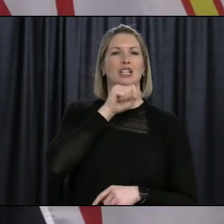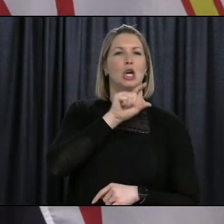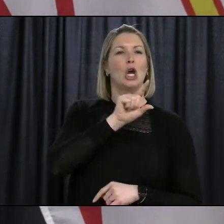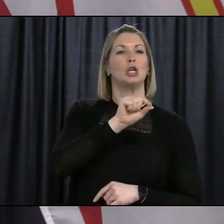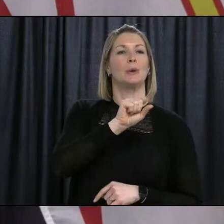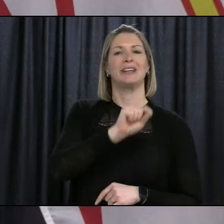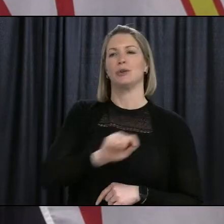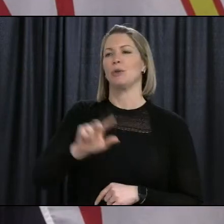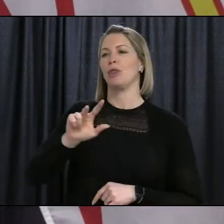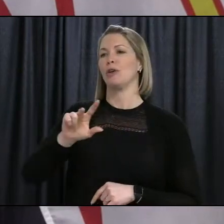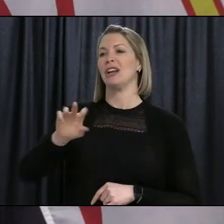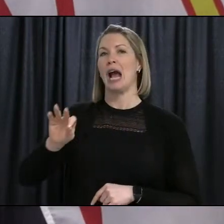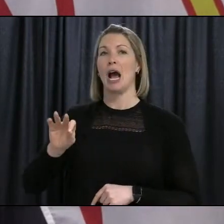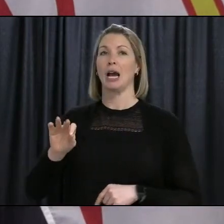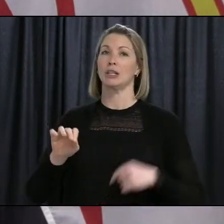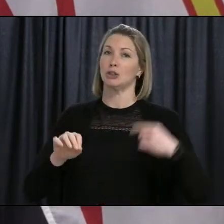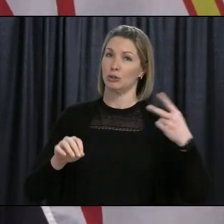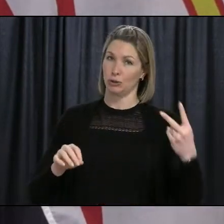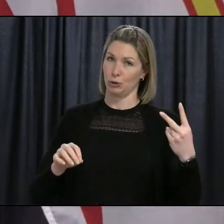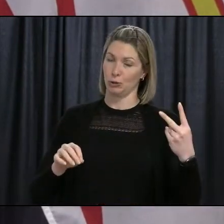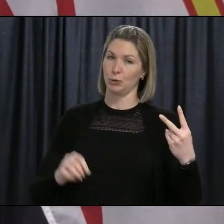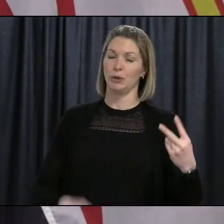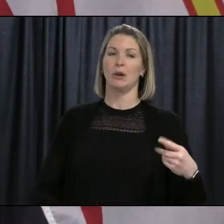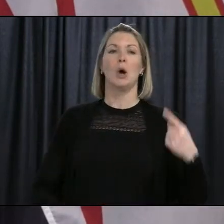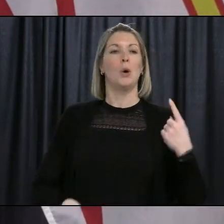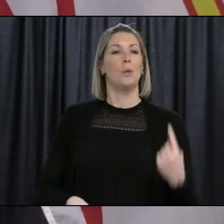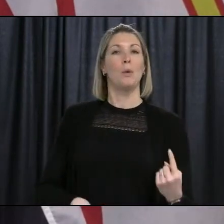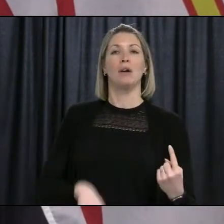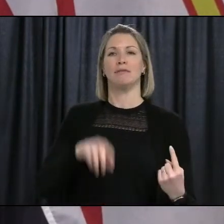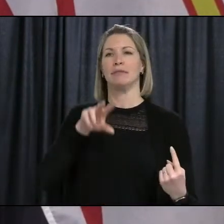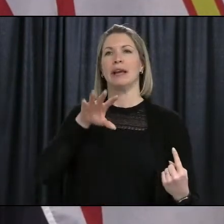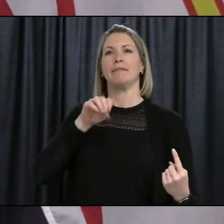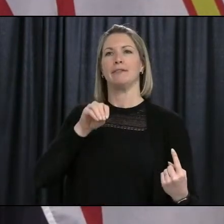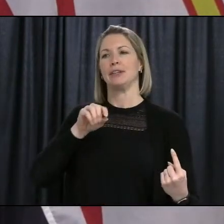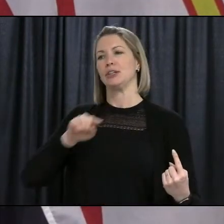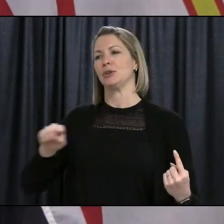39, and 1 between the ages of 50 and 59.